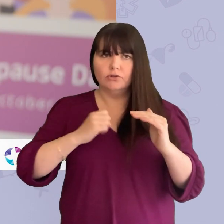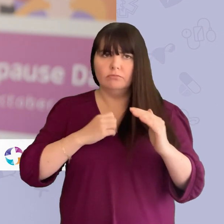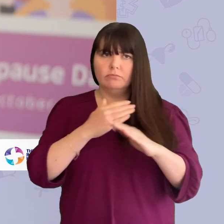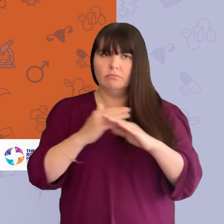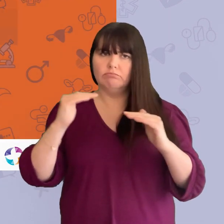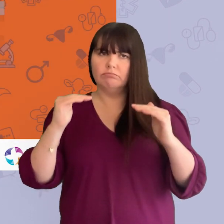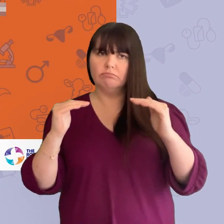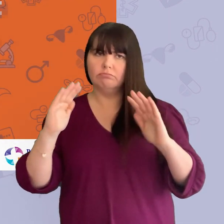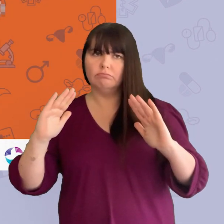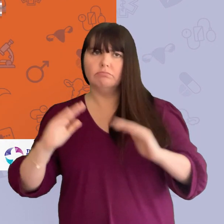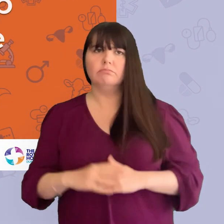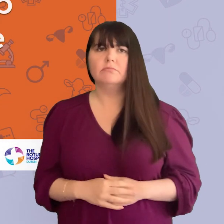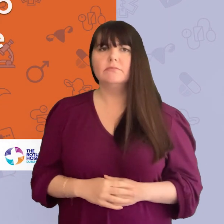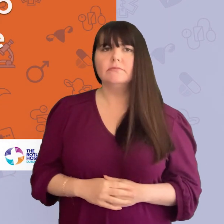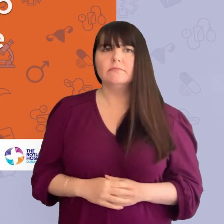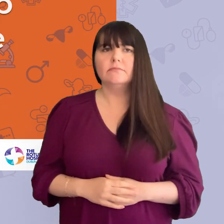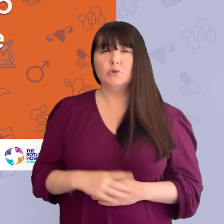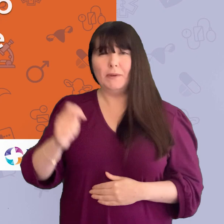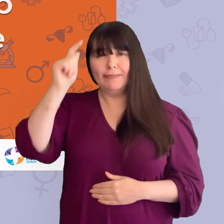level.